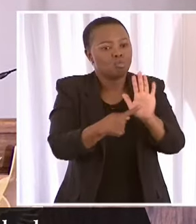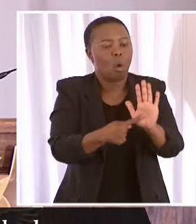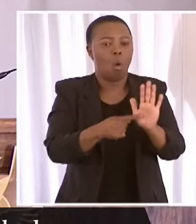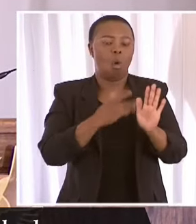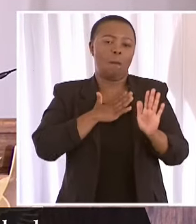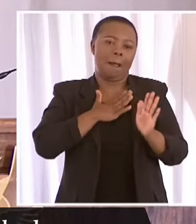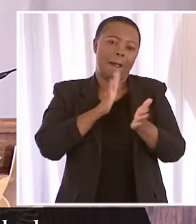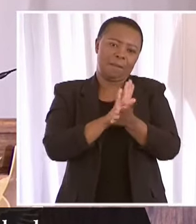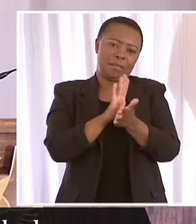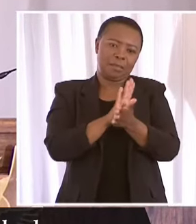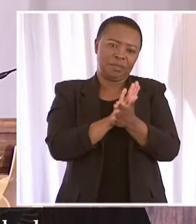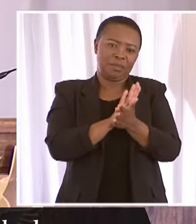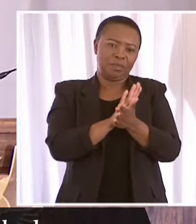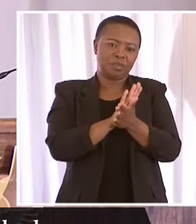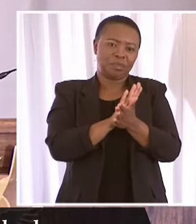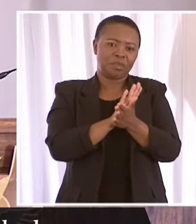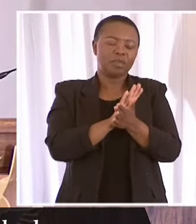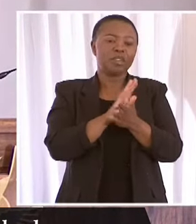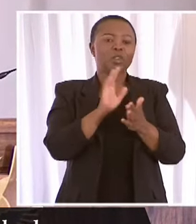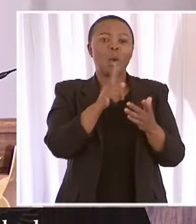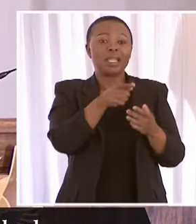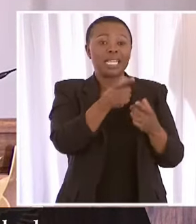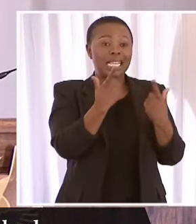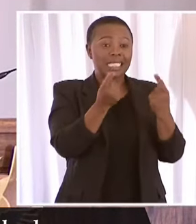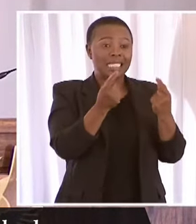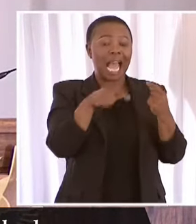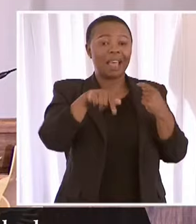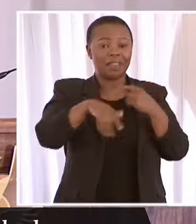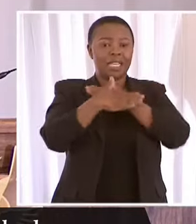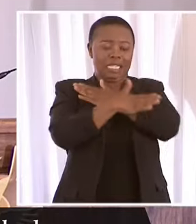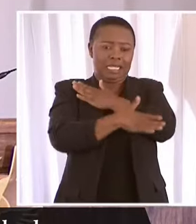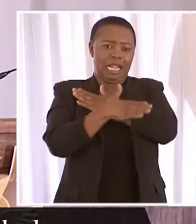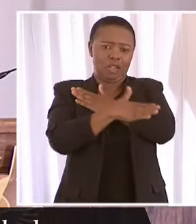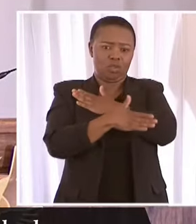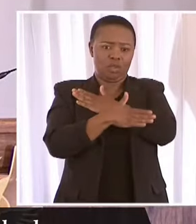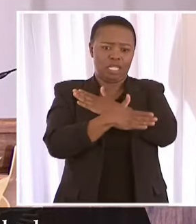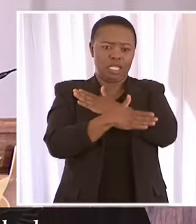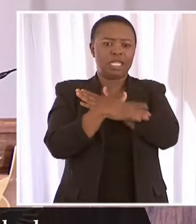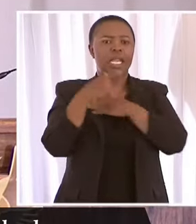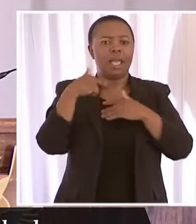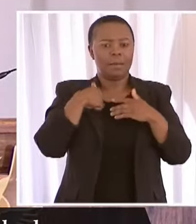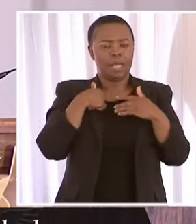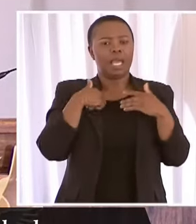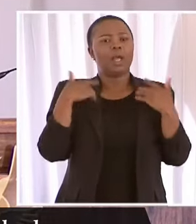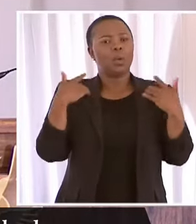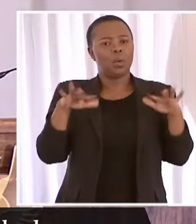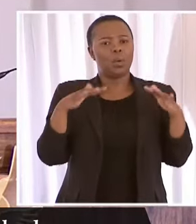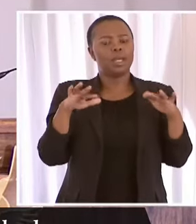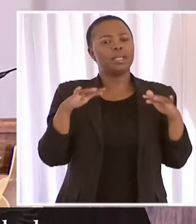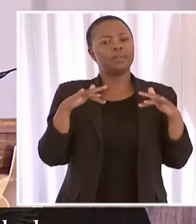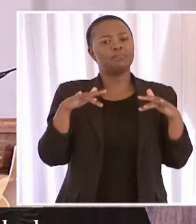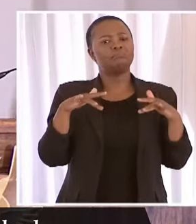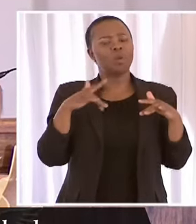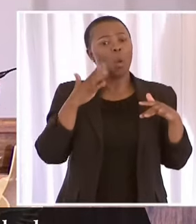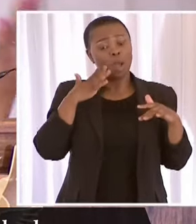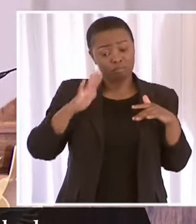him for what he has done for this country. I've read a lot about him when I grew